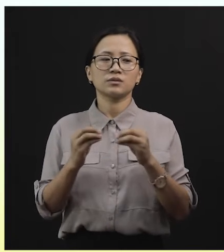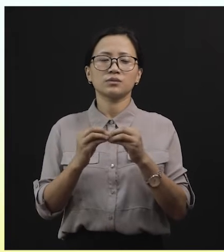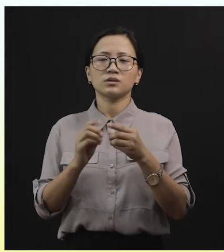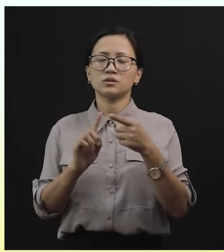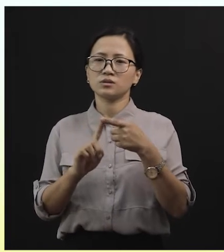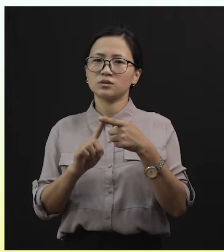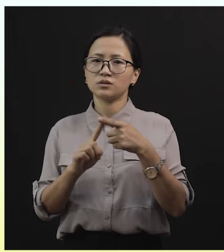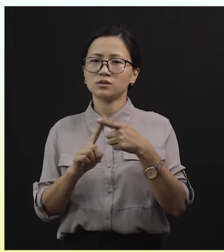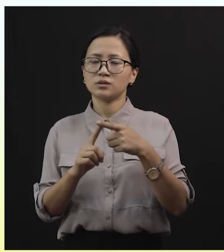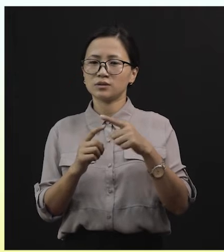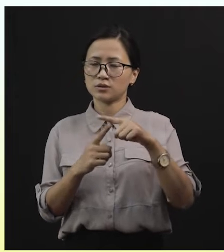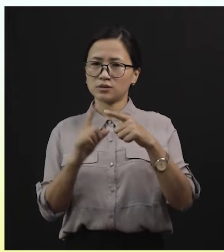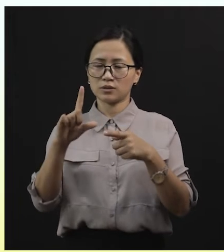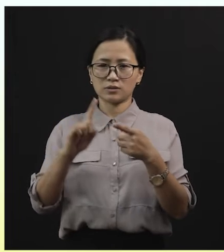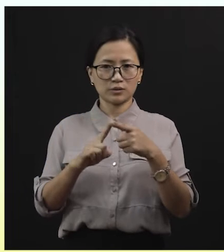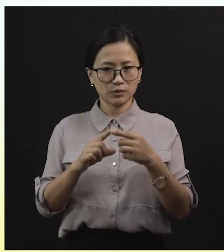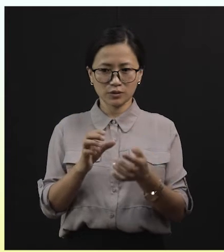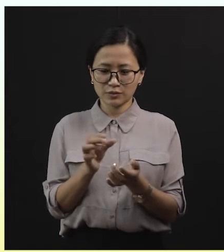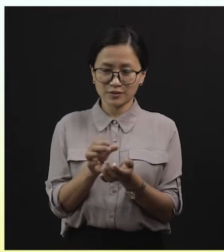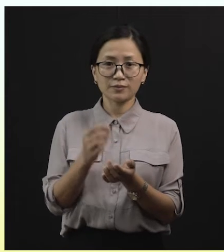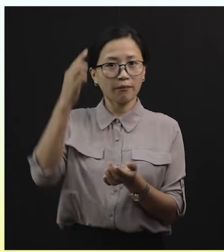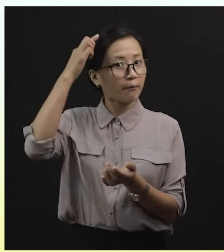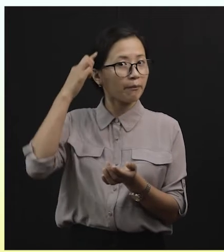B-E-E-T-L-E. Beetle. Next, worms.